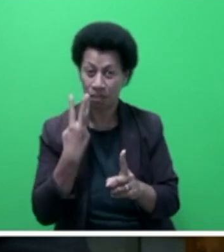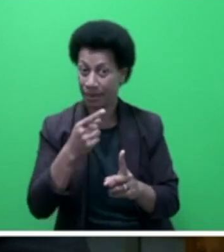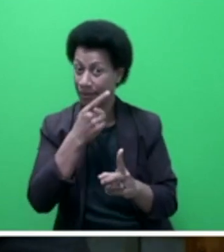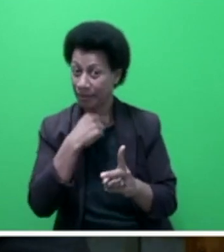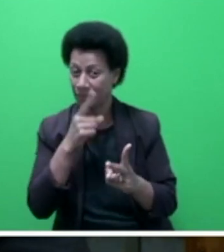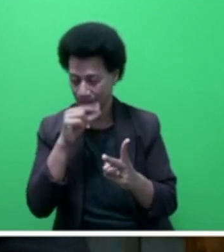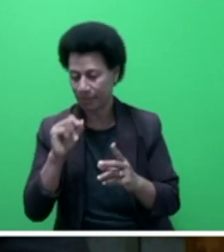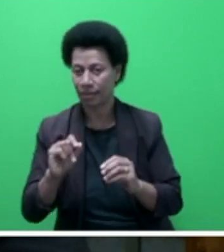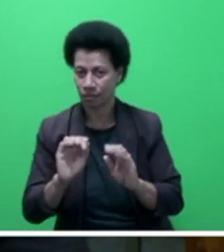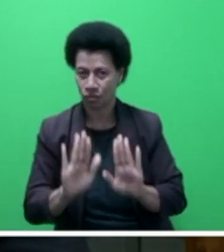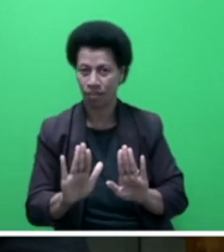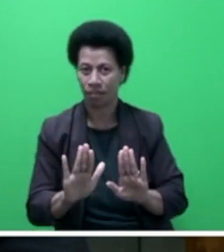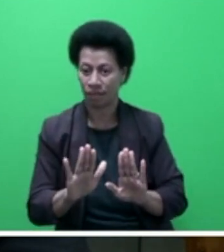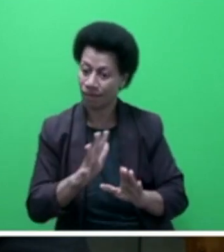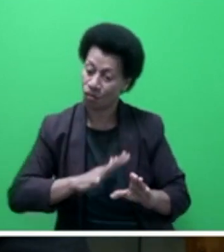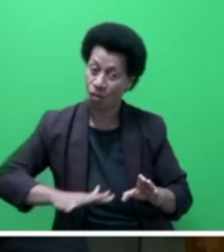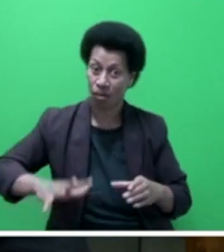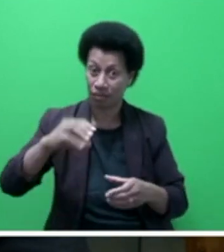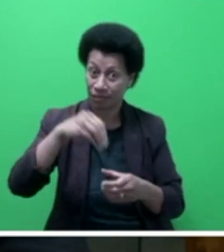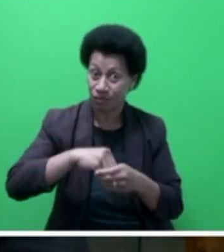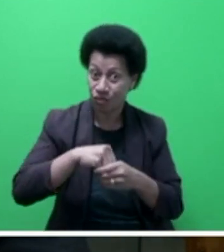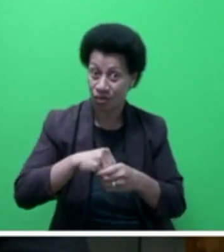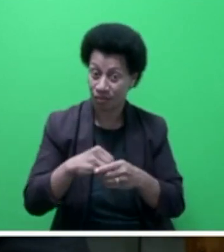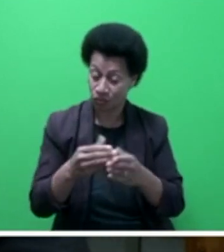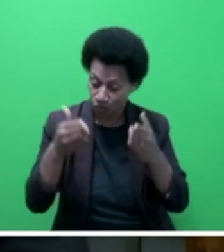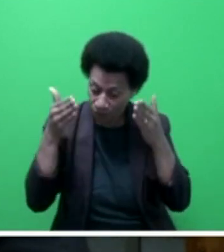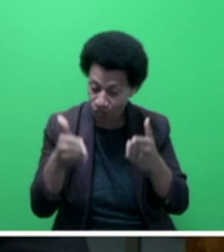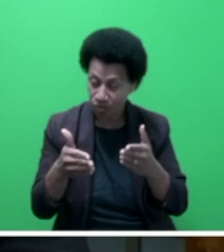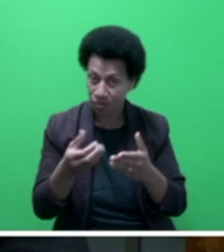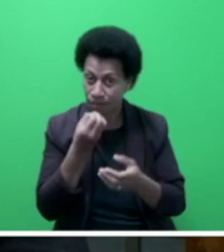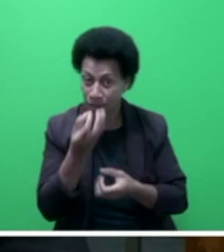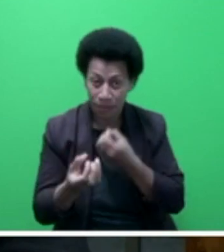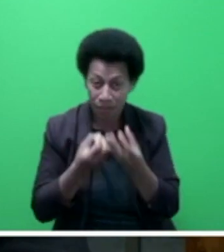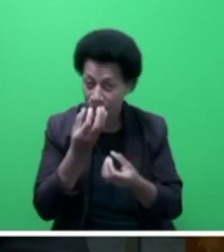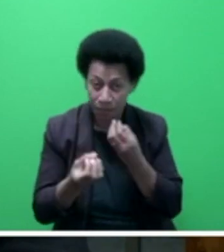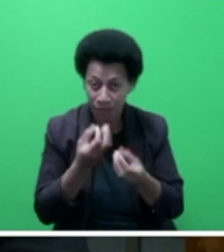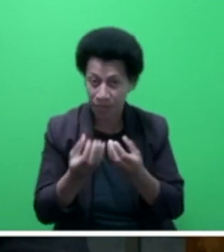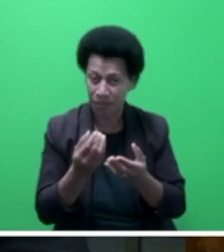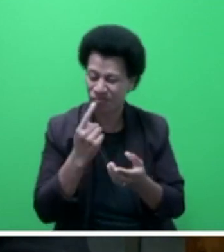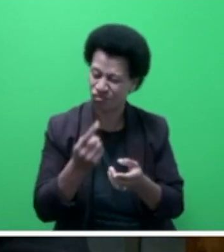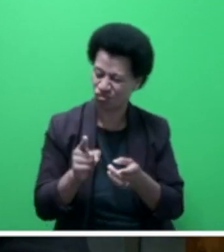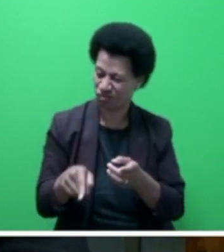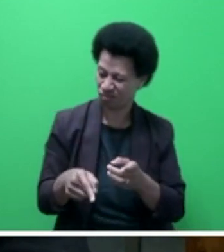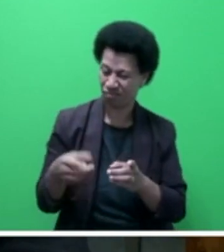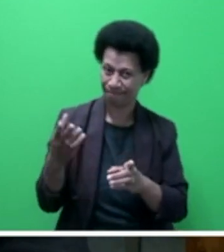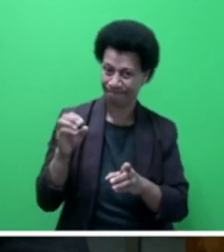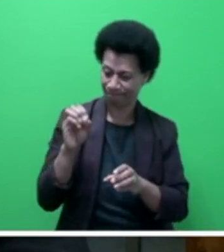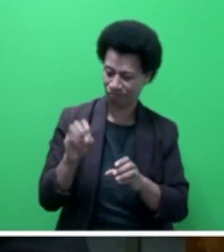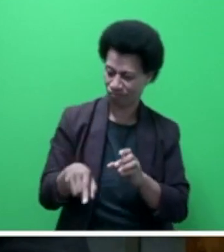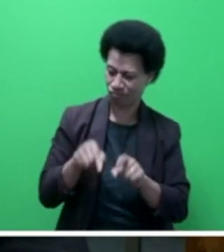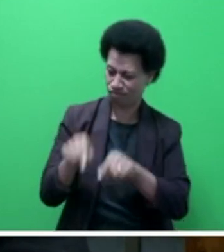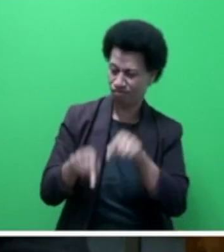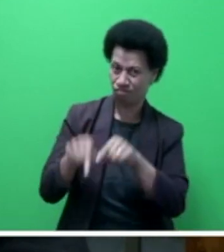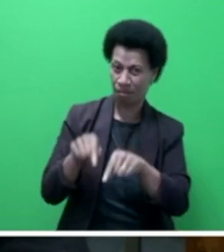preventable, and if all get involved, make it our business to talk about it, to condemn it, to challenge the patriarchal foundation